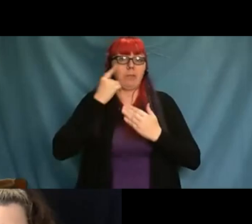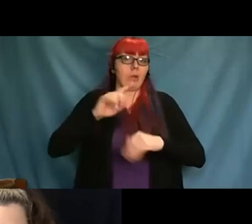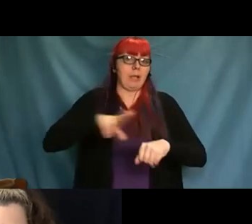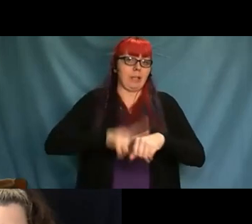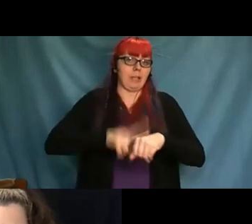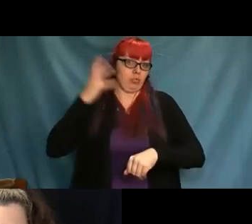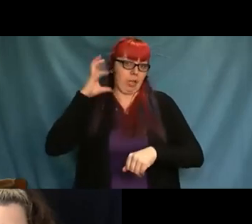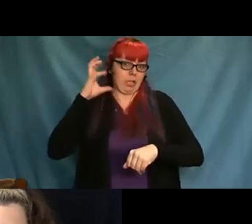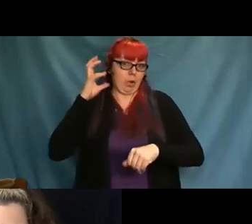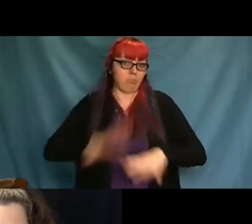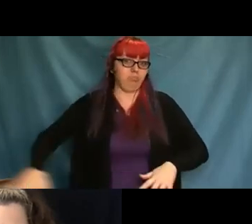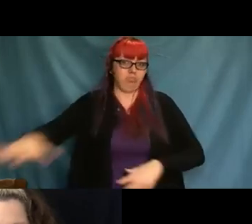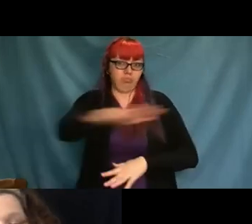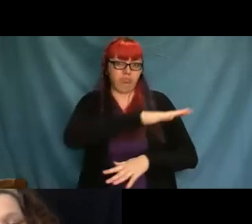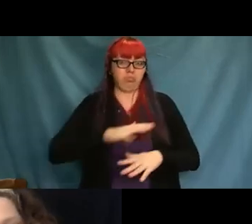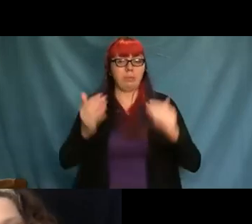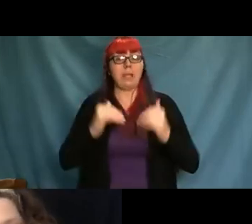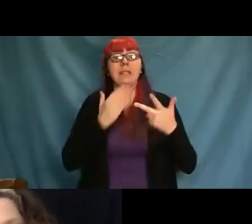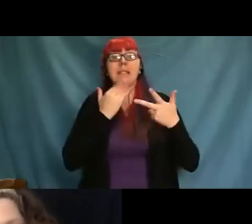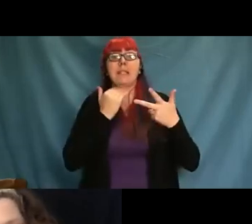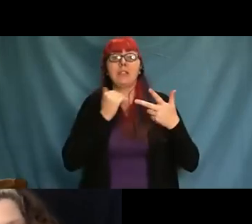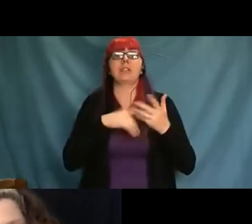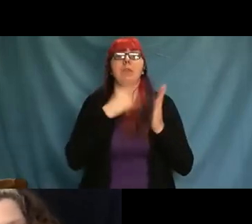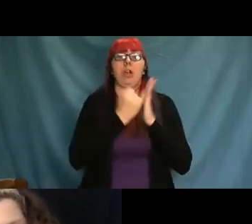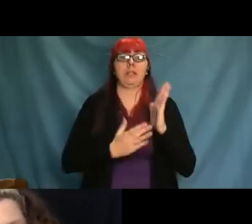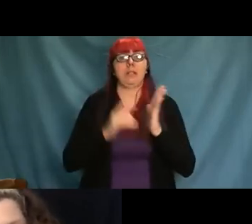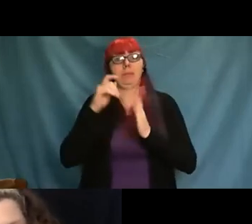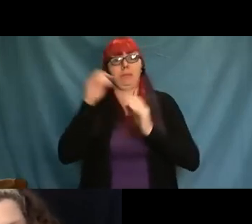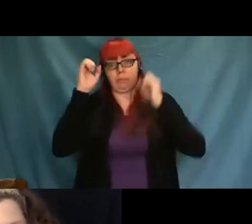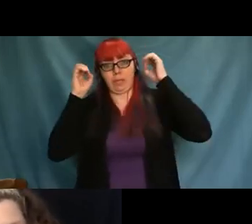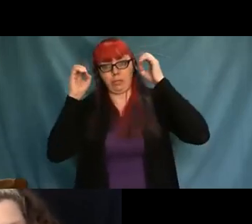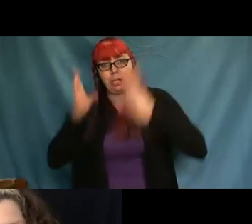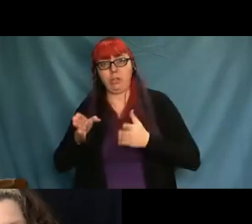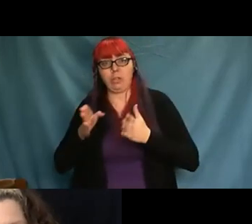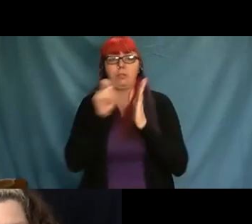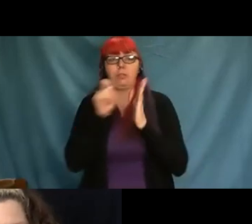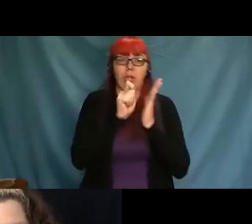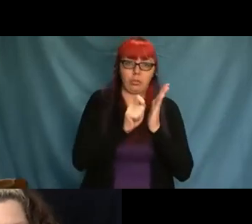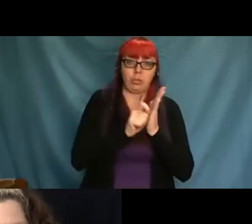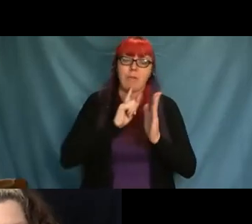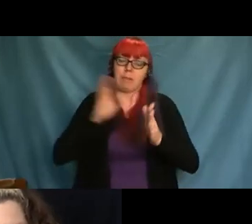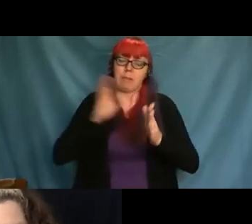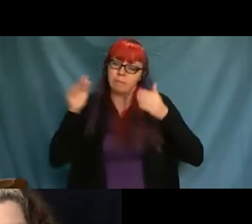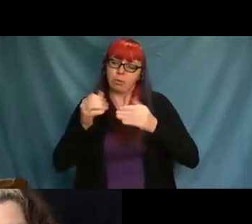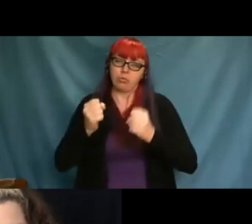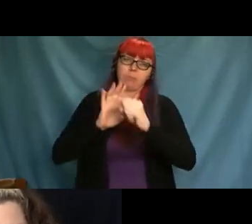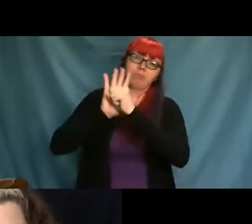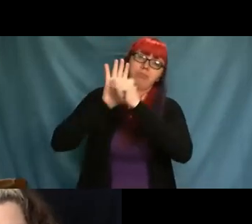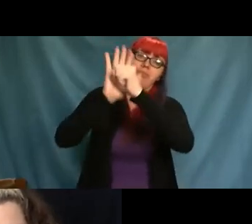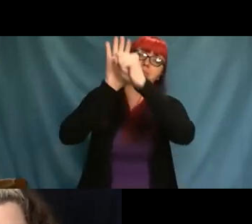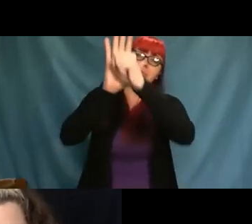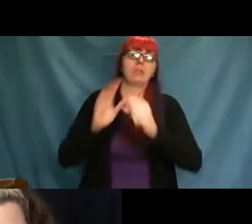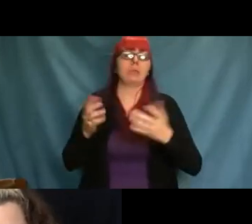an artist, educator, and writer. They are focused on advocacy, which led them into creating art as political